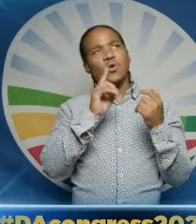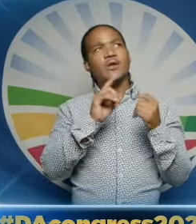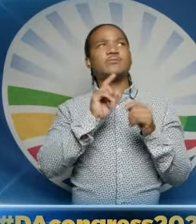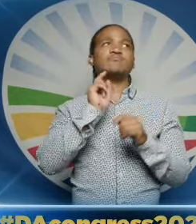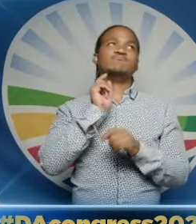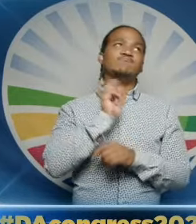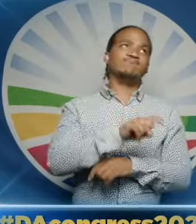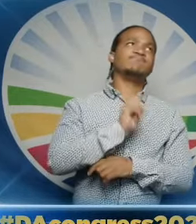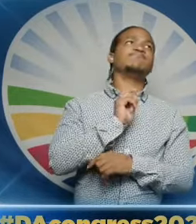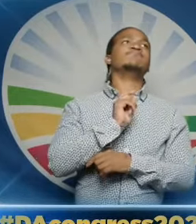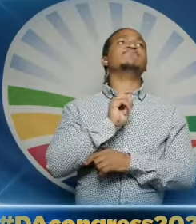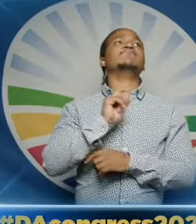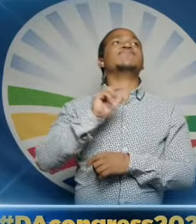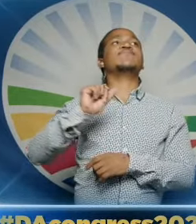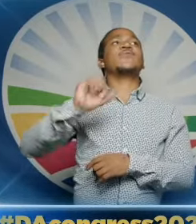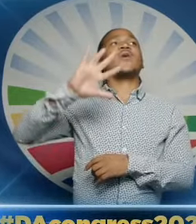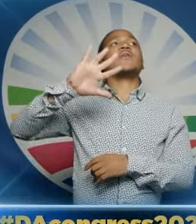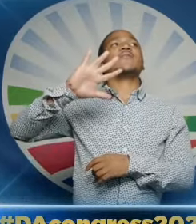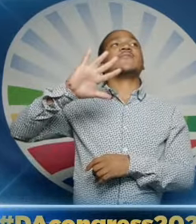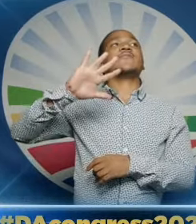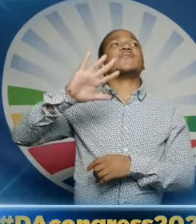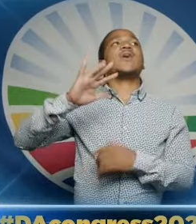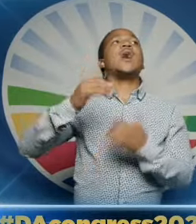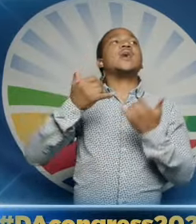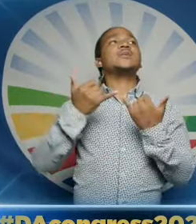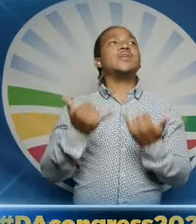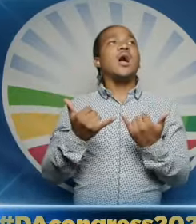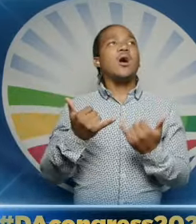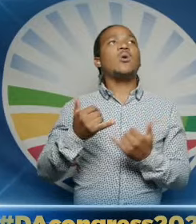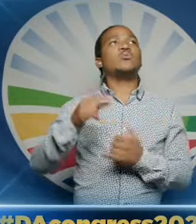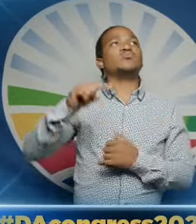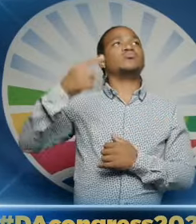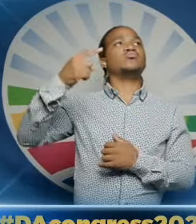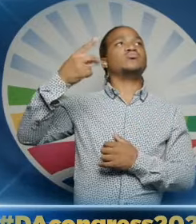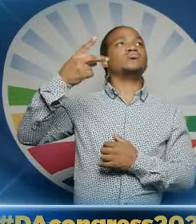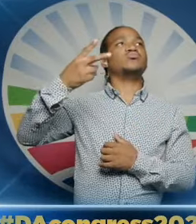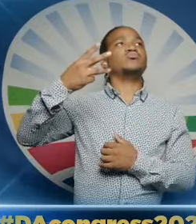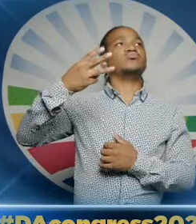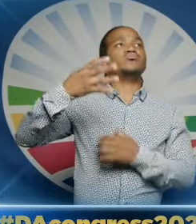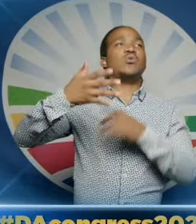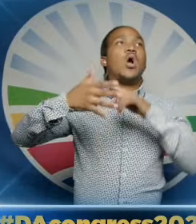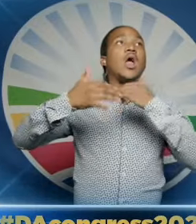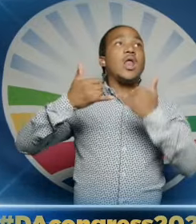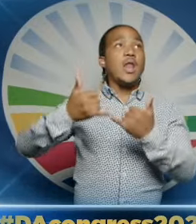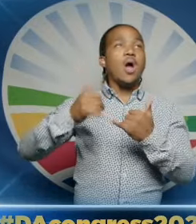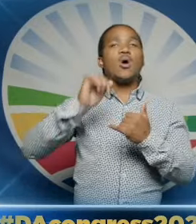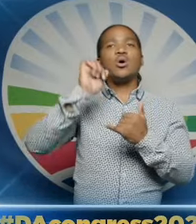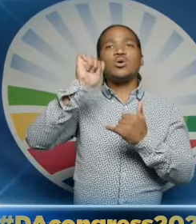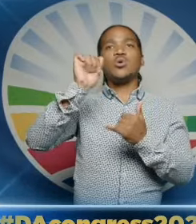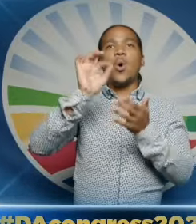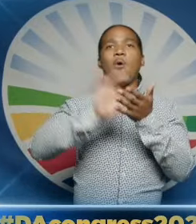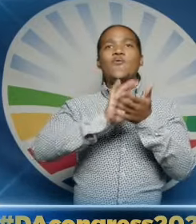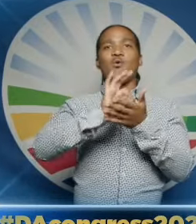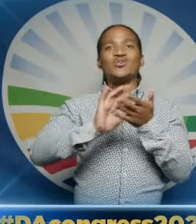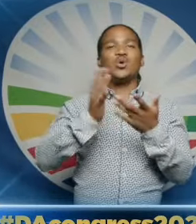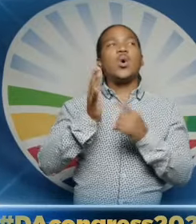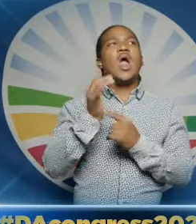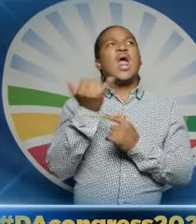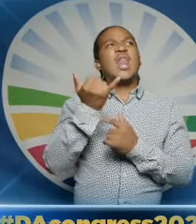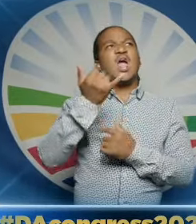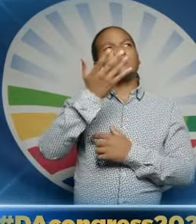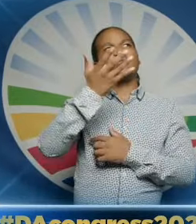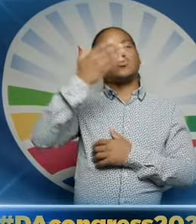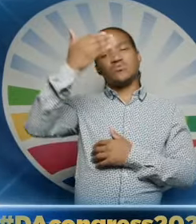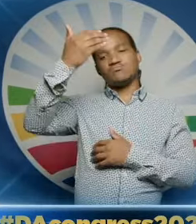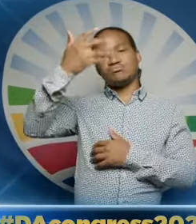add button and add them to the fifth position. And now your ballot paper will look something like that. And you'll carry on as you will in the